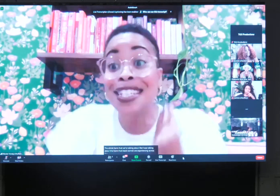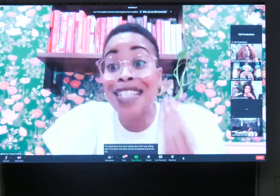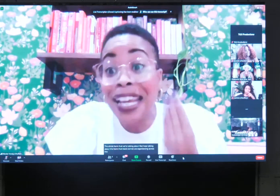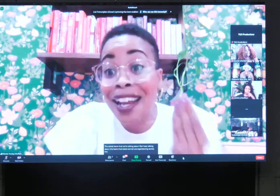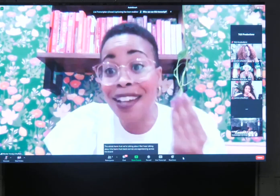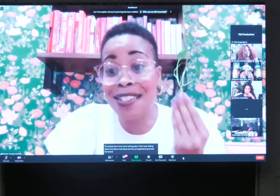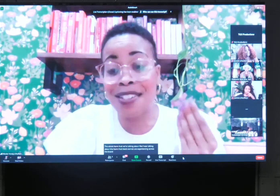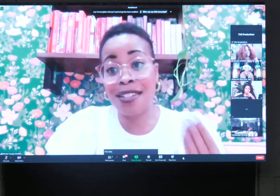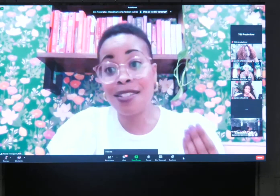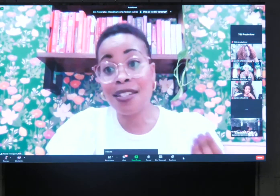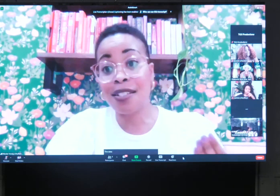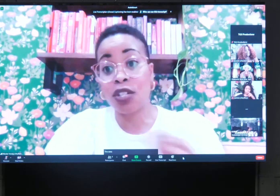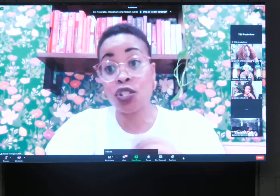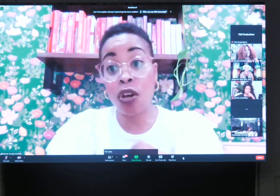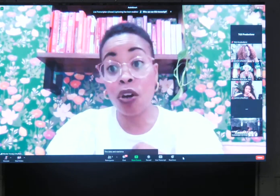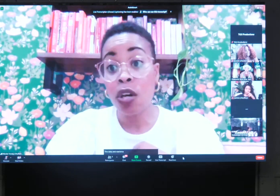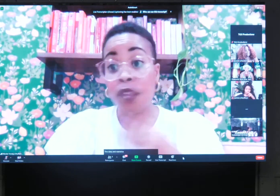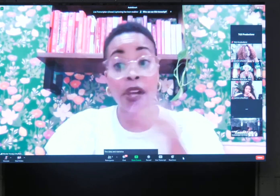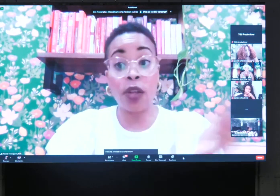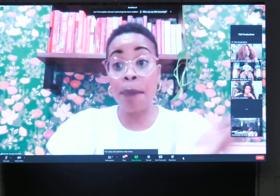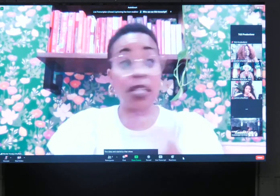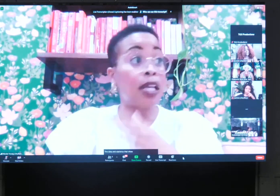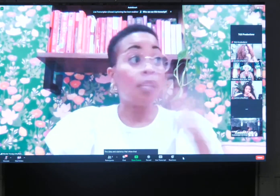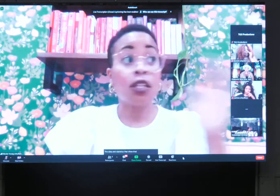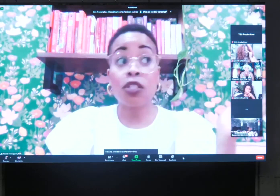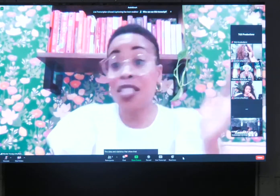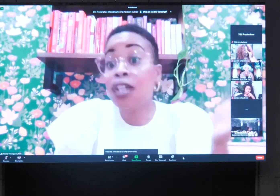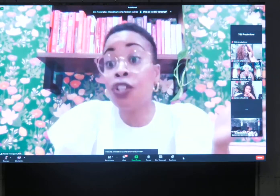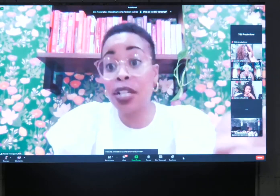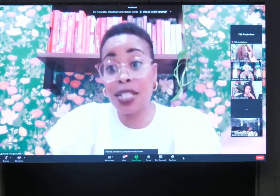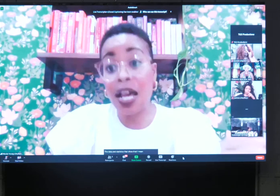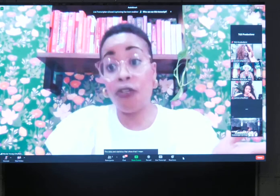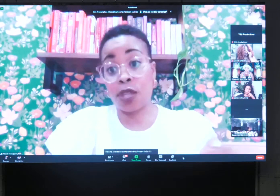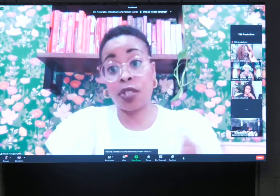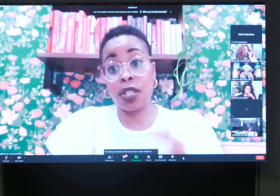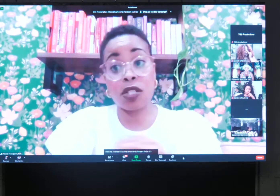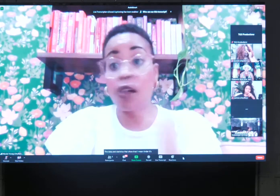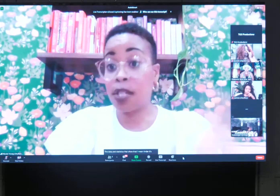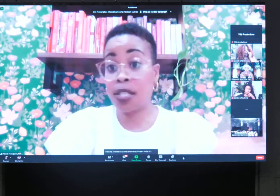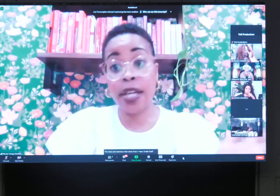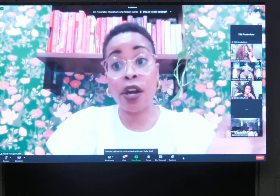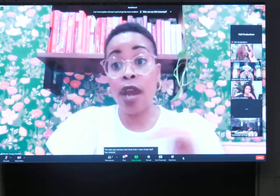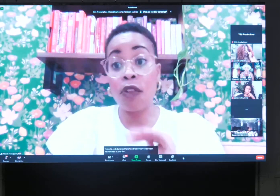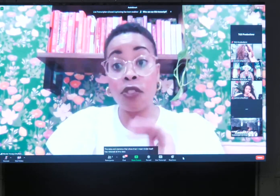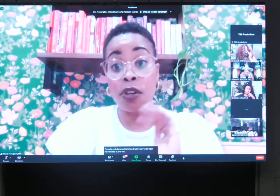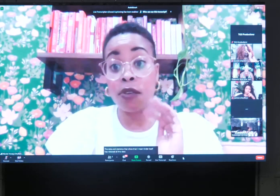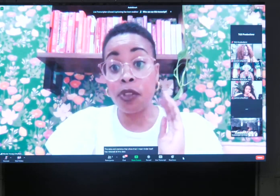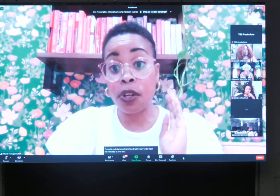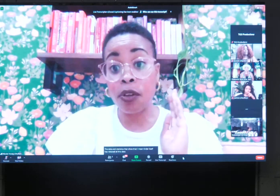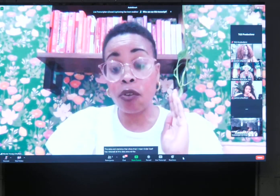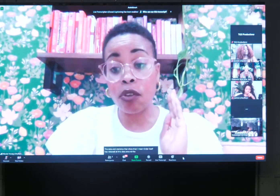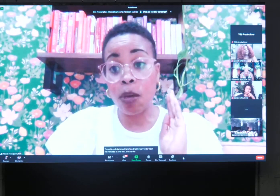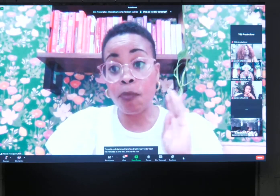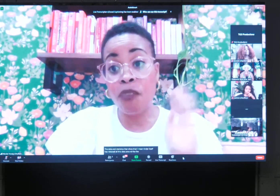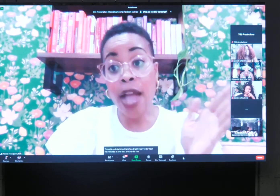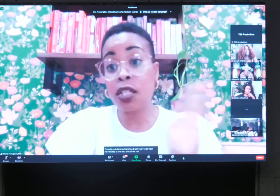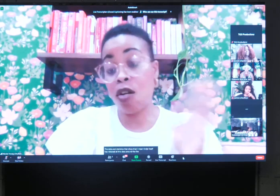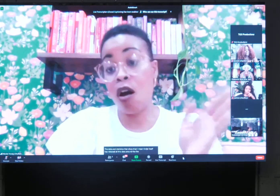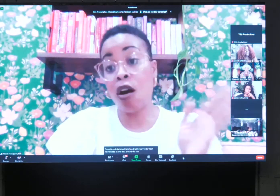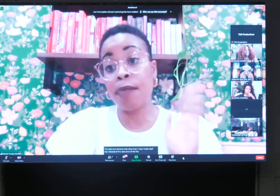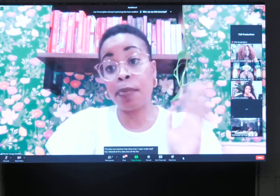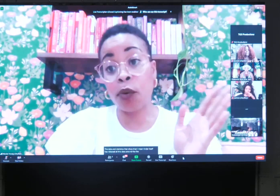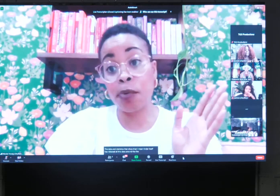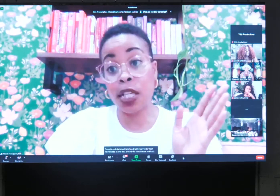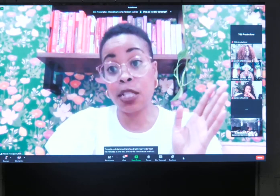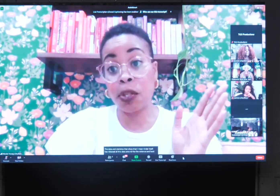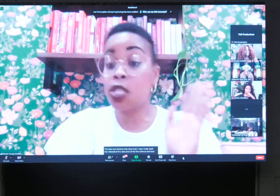the data and statistics that show that, I mean, Tinder itself has released all this data around the violence and